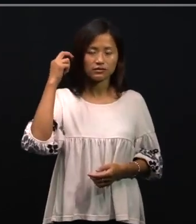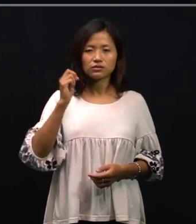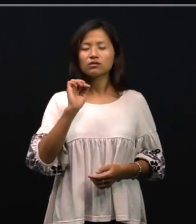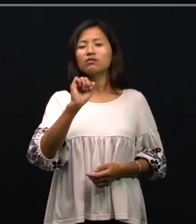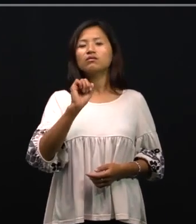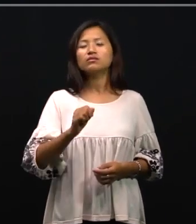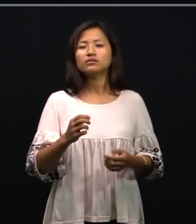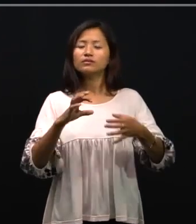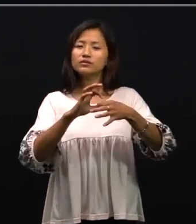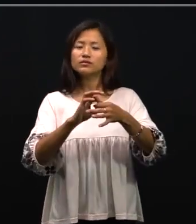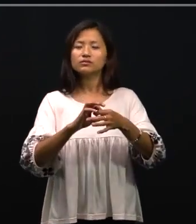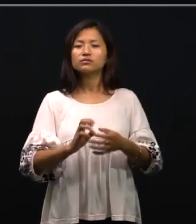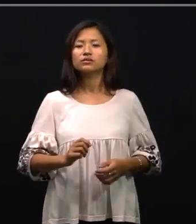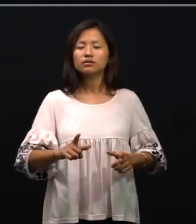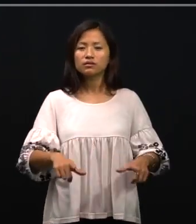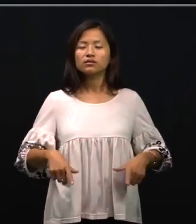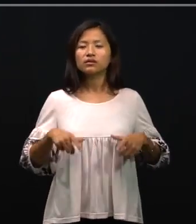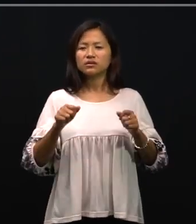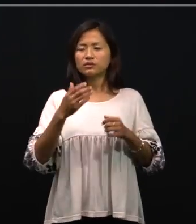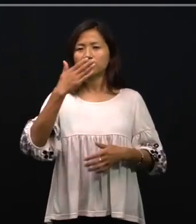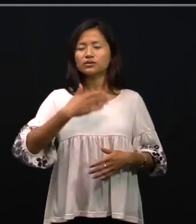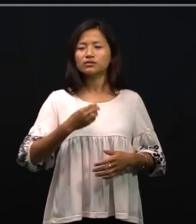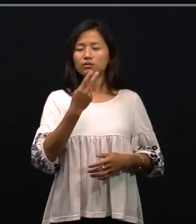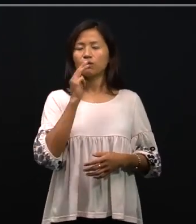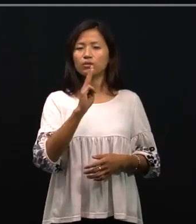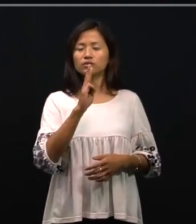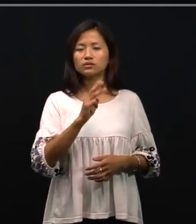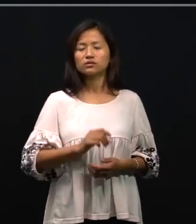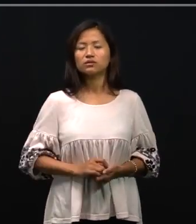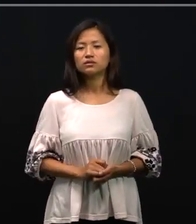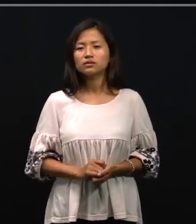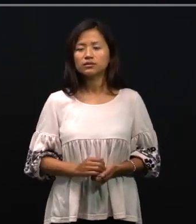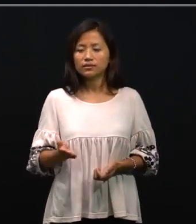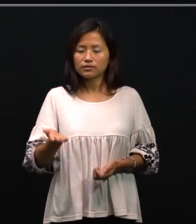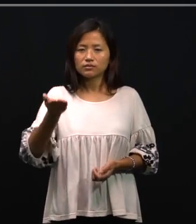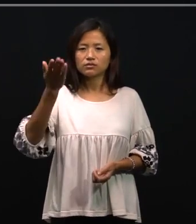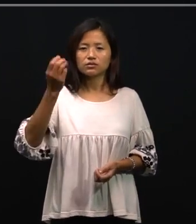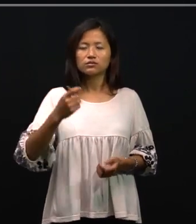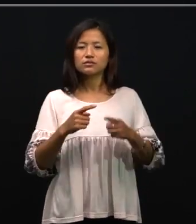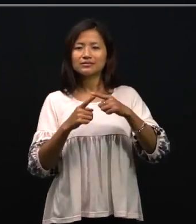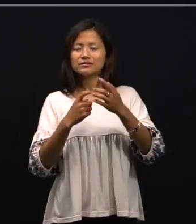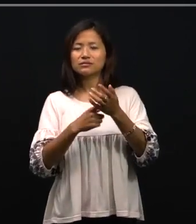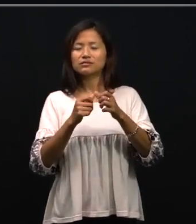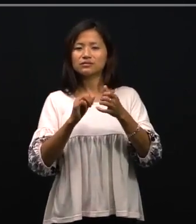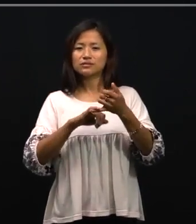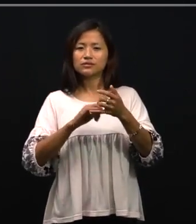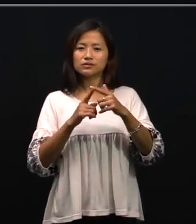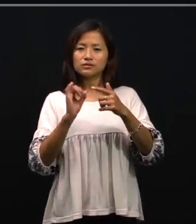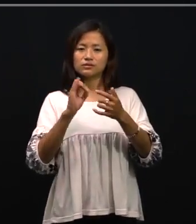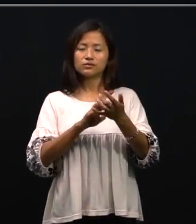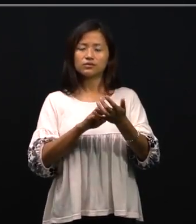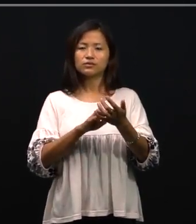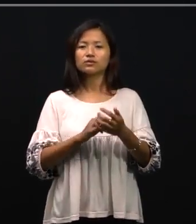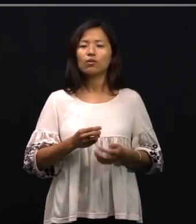in relation to the light, humidity, or water, and accordingly, they can increase the rate of transpiration, they can increase the rate of losing